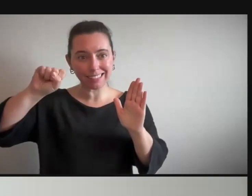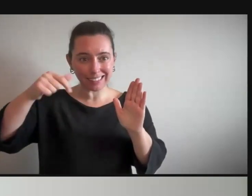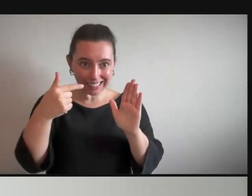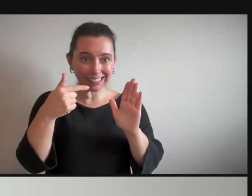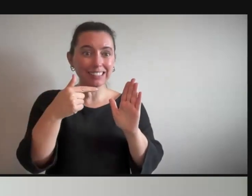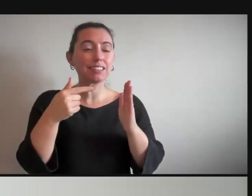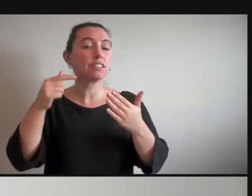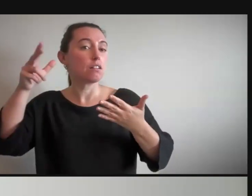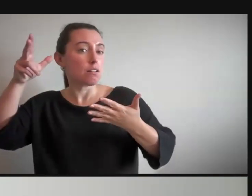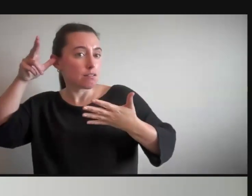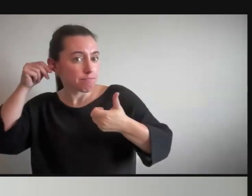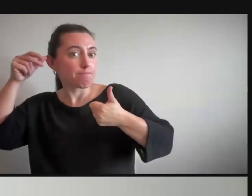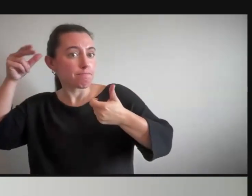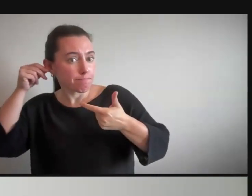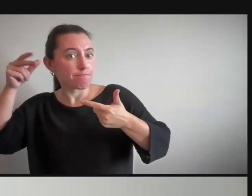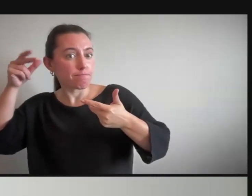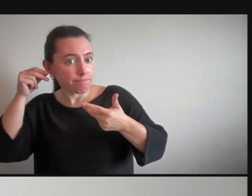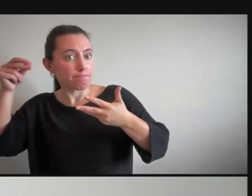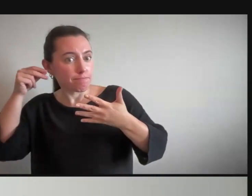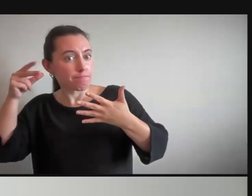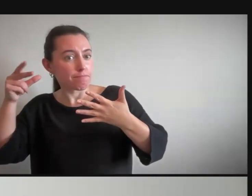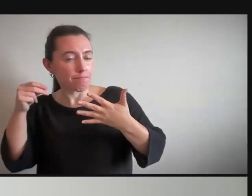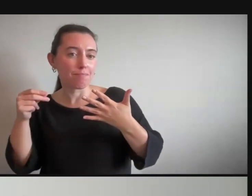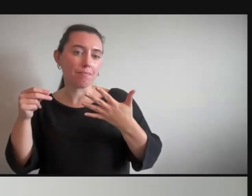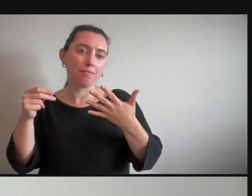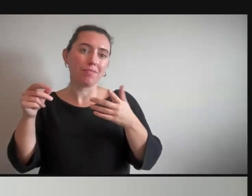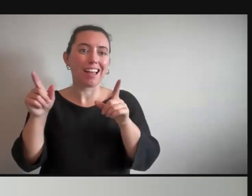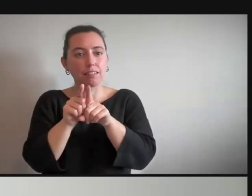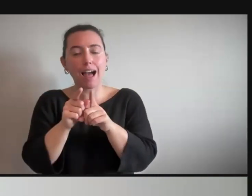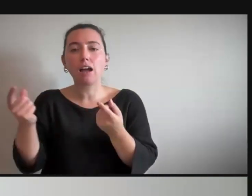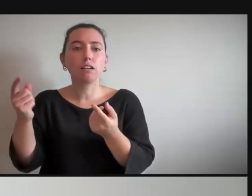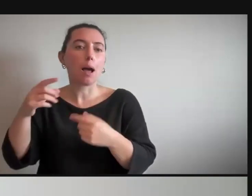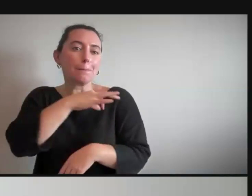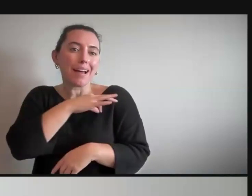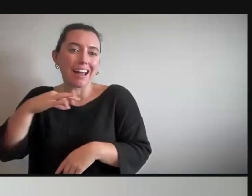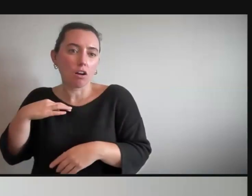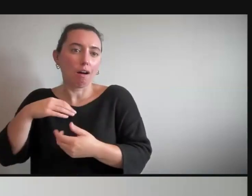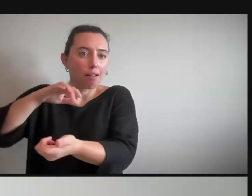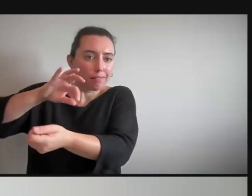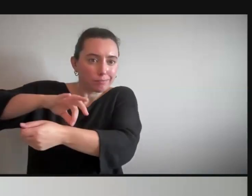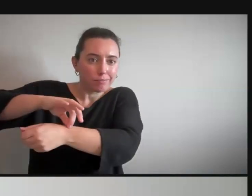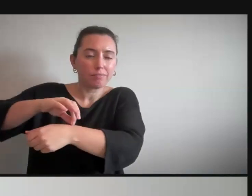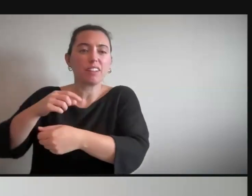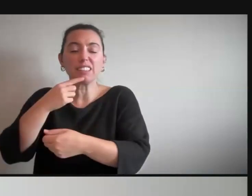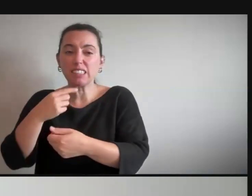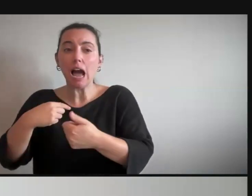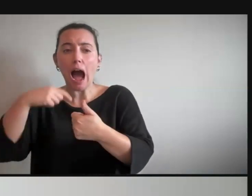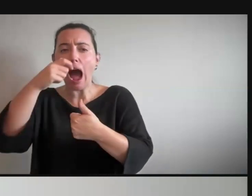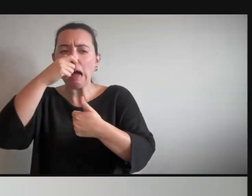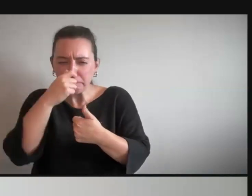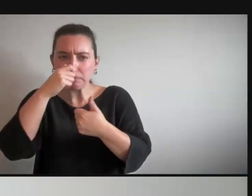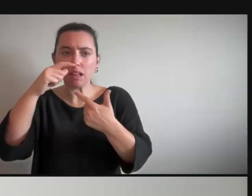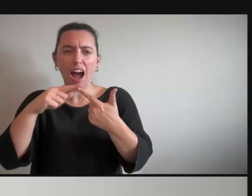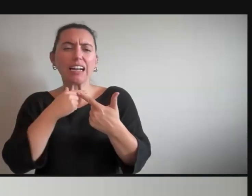can like, what are your symptoms? I sneeze, I have sore throat. So if it reads out as one